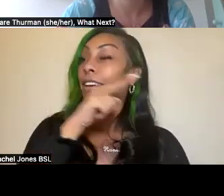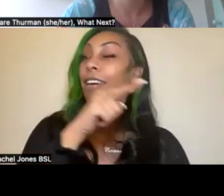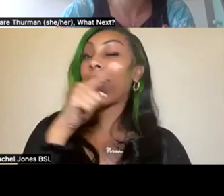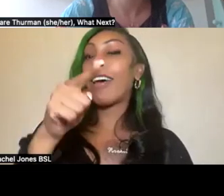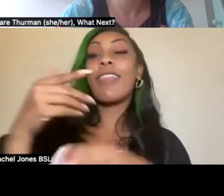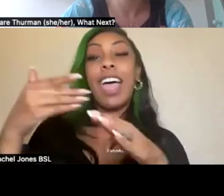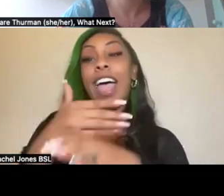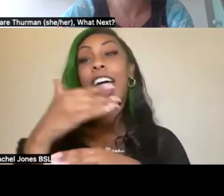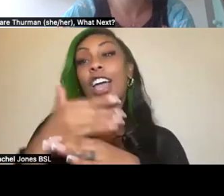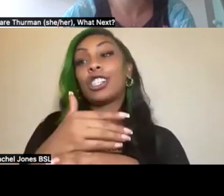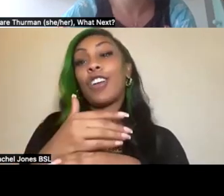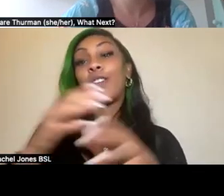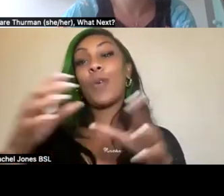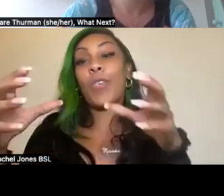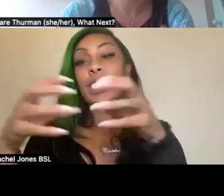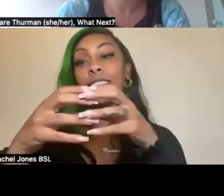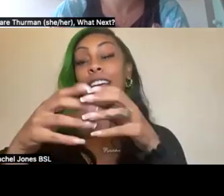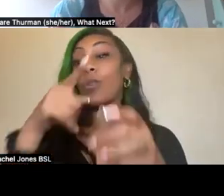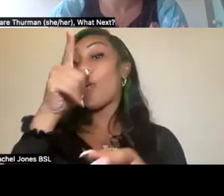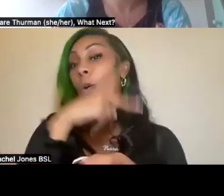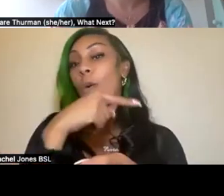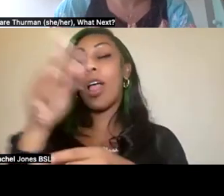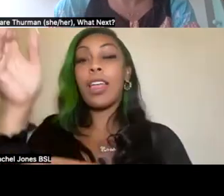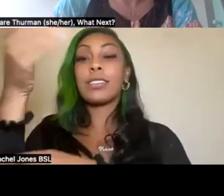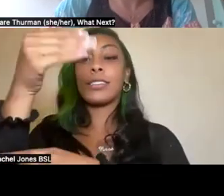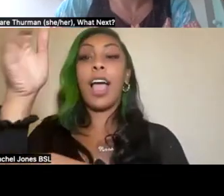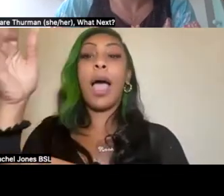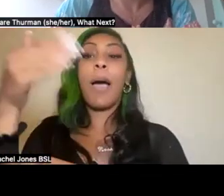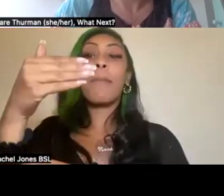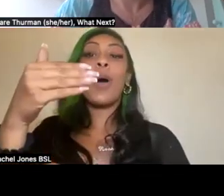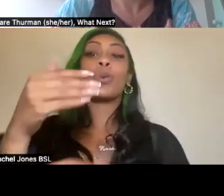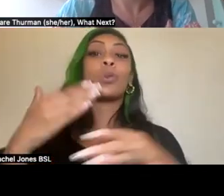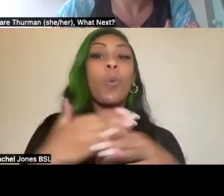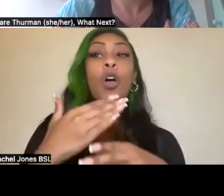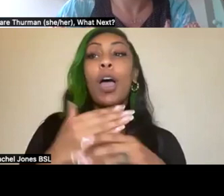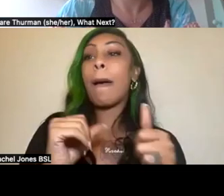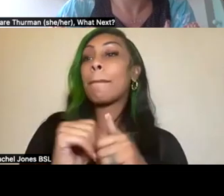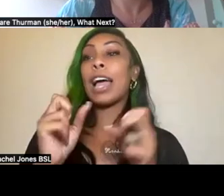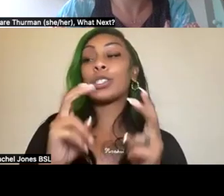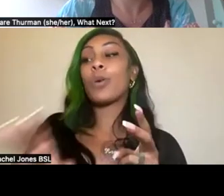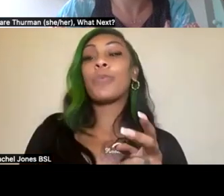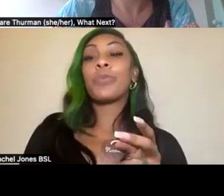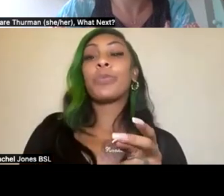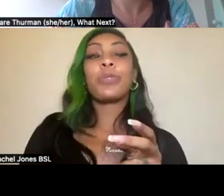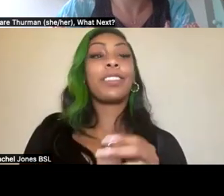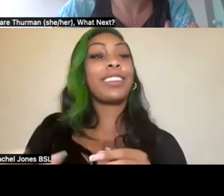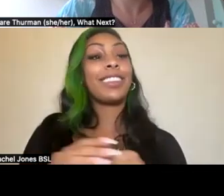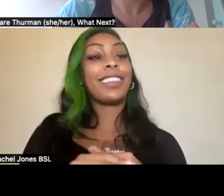is that we should all be signposting each other's work in a much better way. And I hope that this can be a starting point for